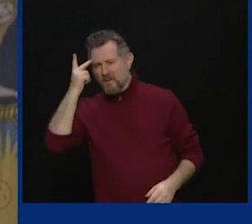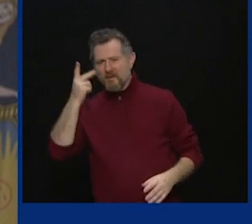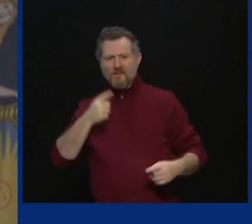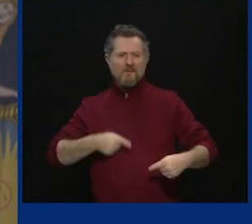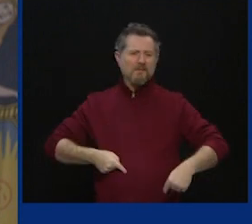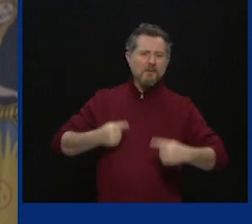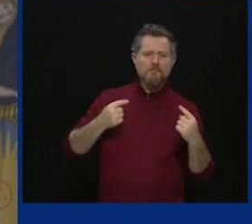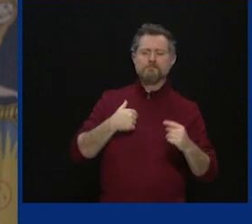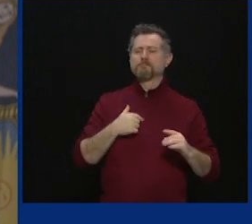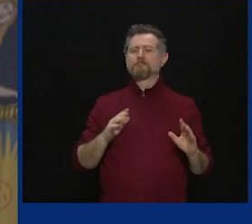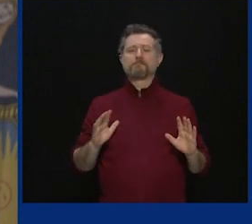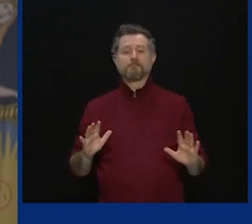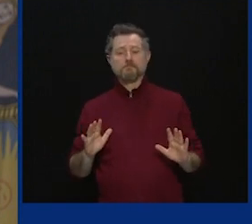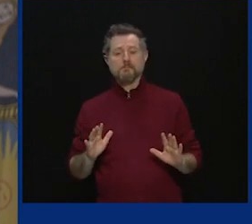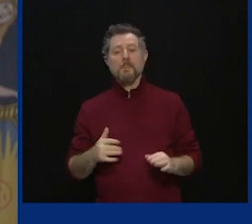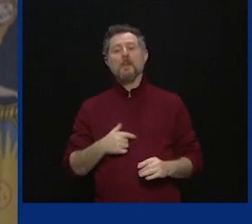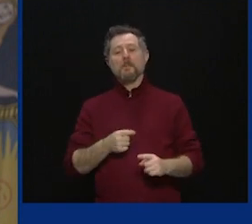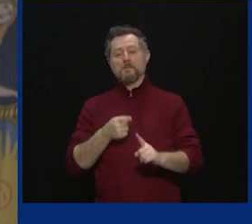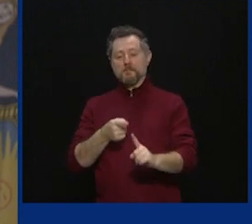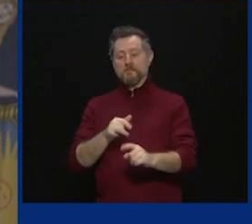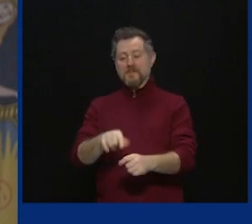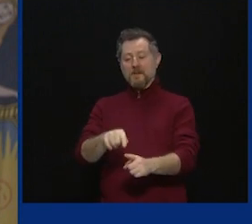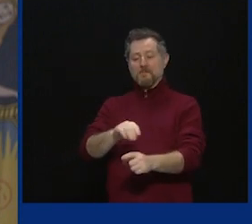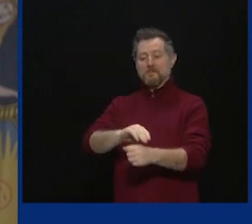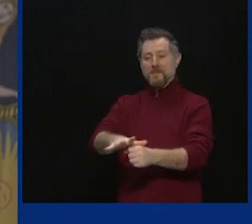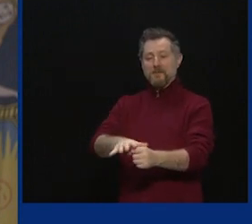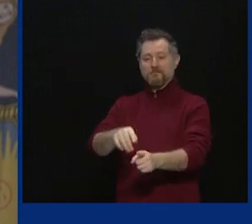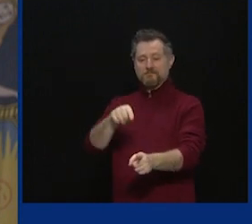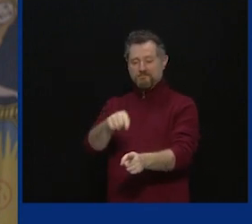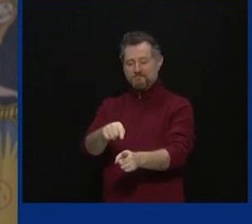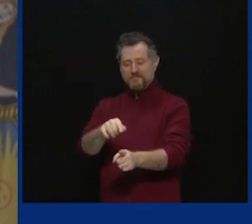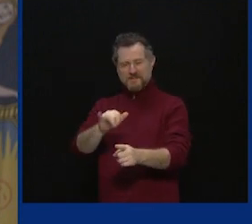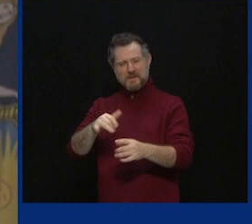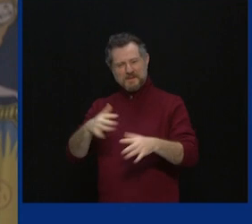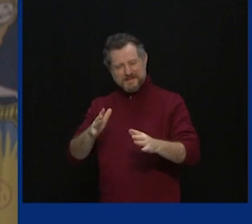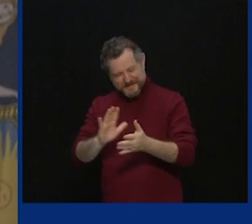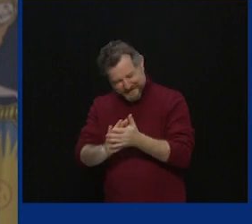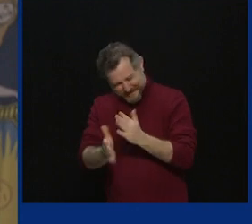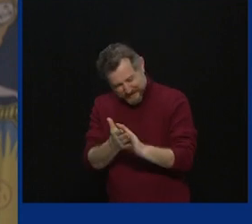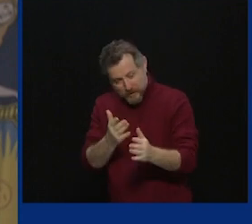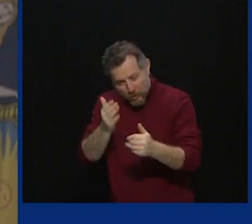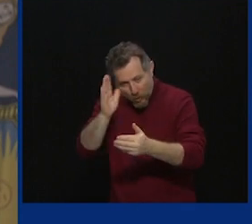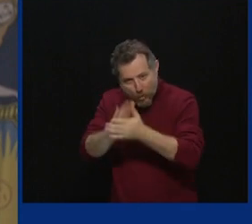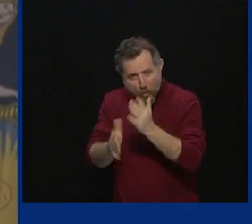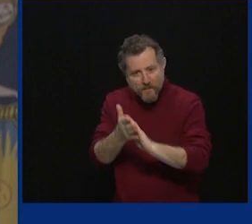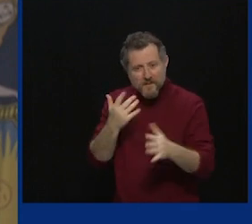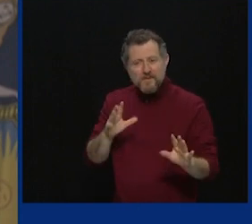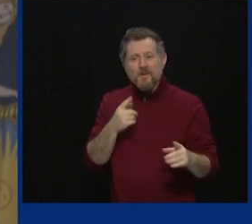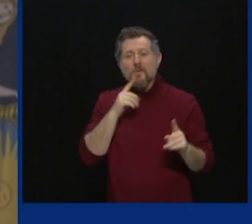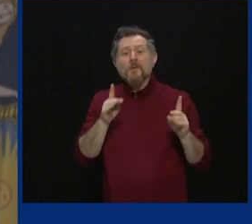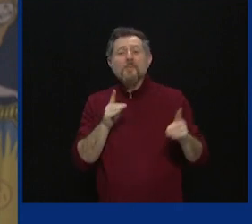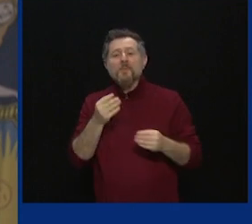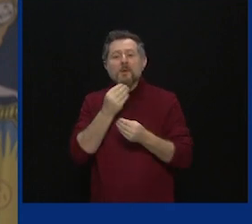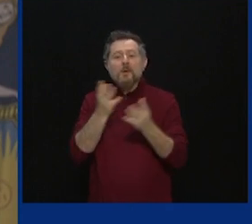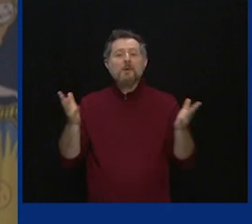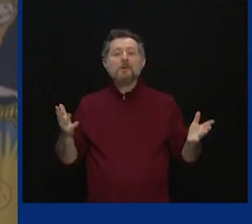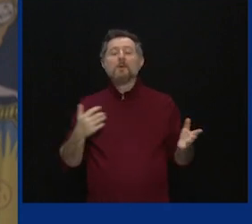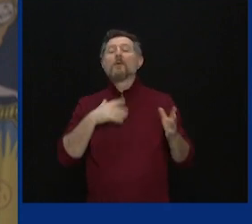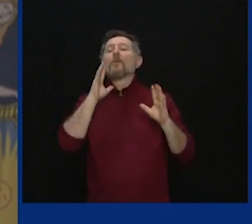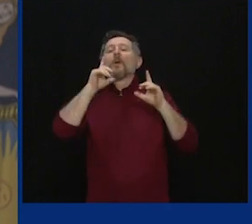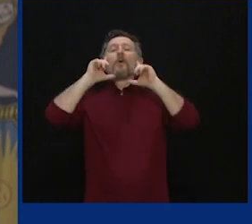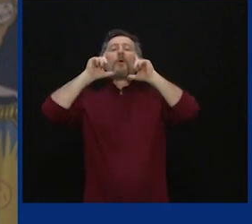this pandemic so we can finally say to everybody, you no longer have to wear a mask, period. That vaccines will be